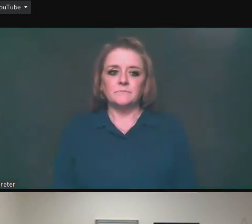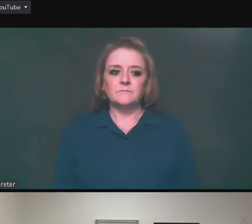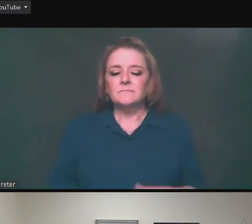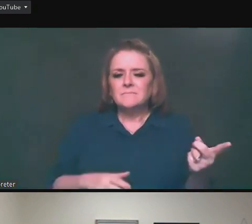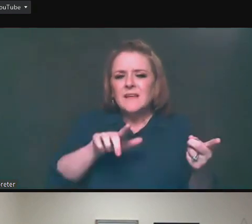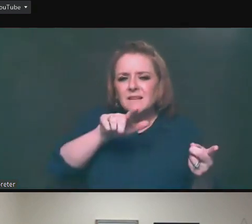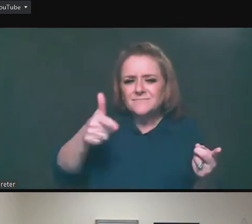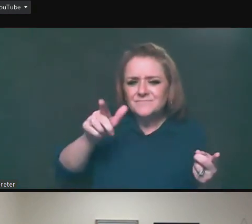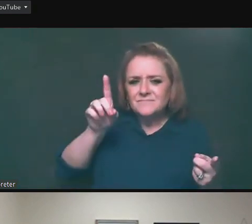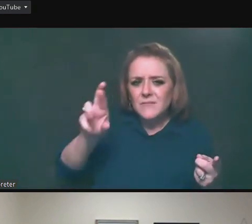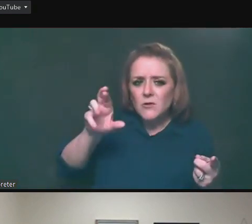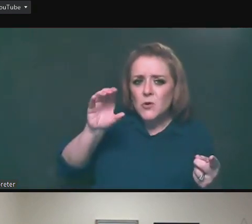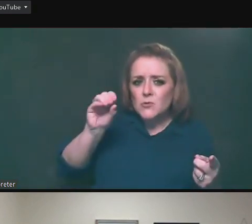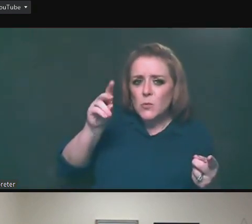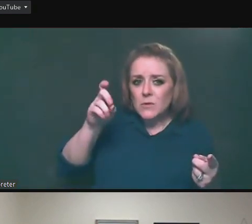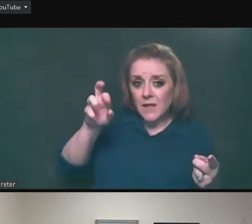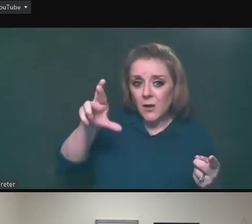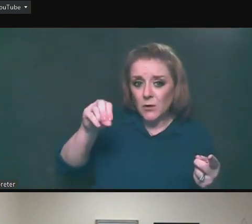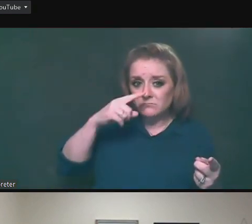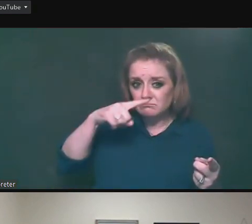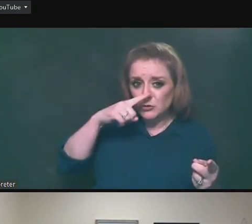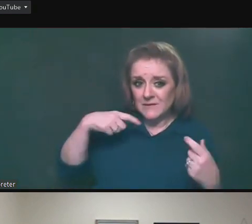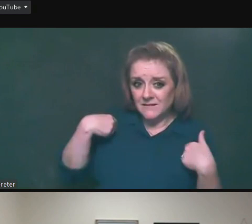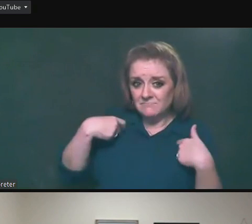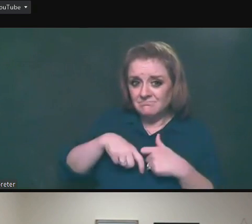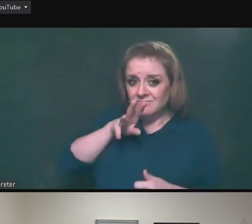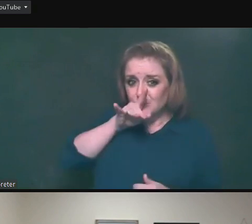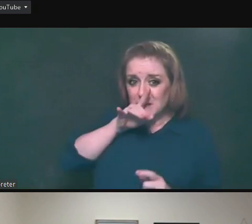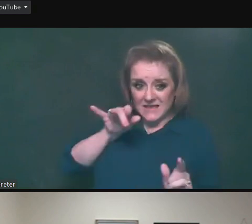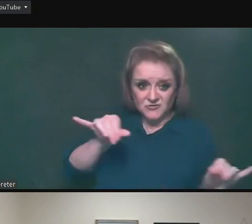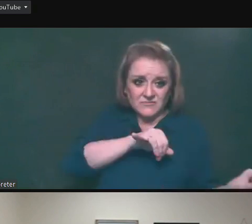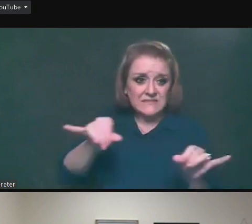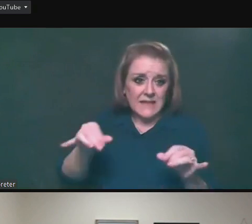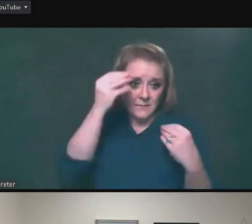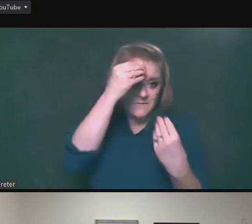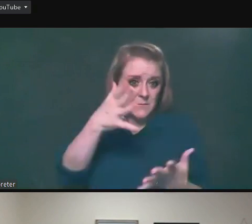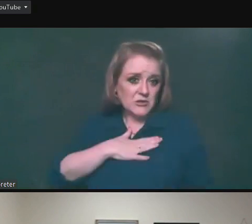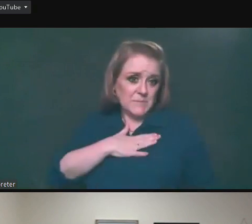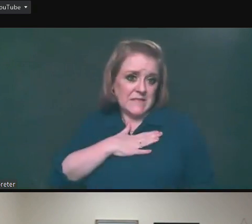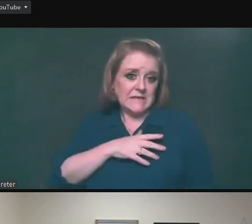Dr. Cordero, you might want to answer that for our Spanish-speaking population.